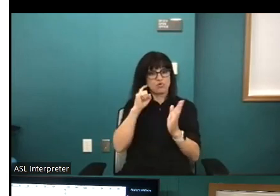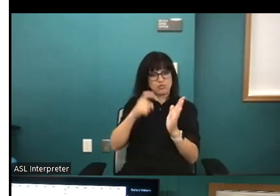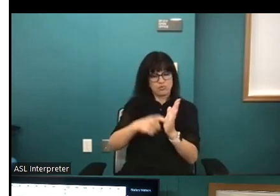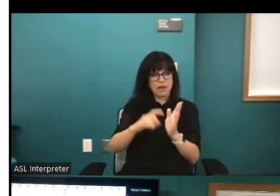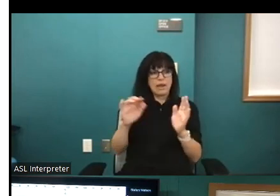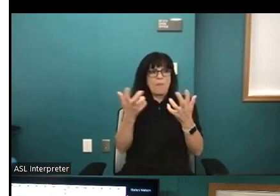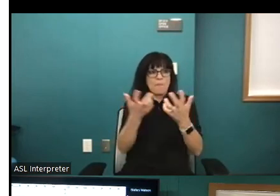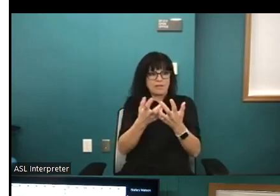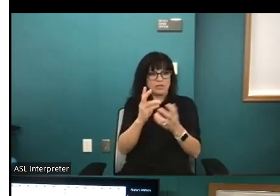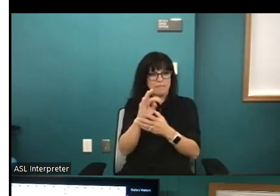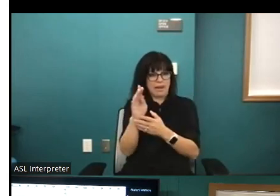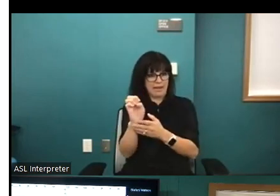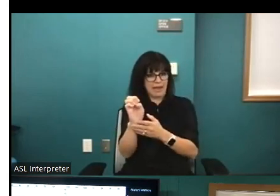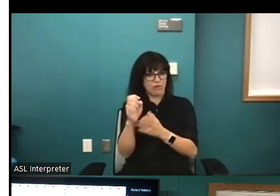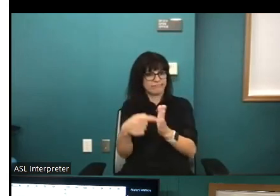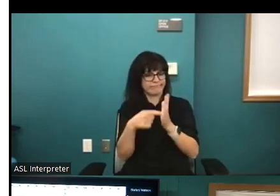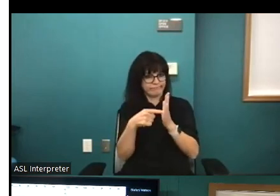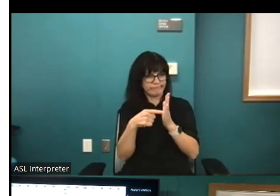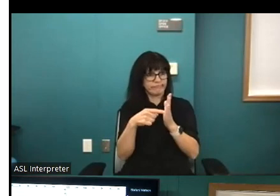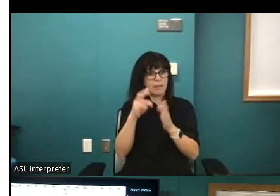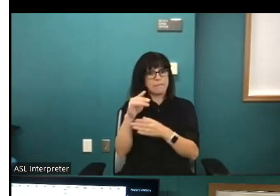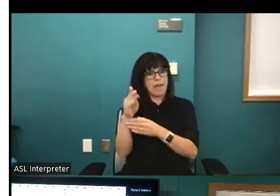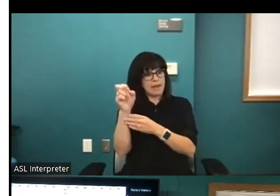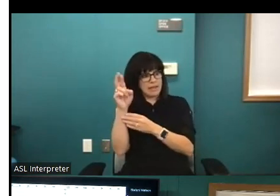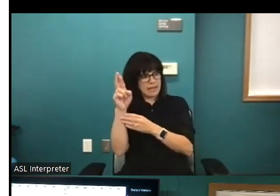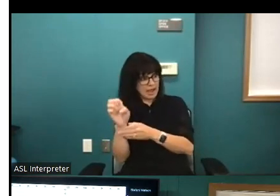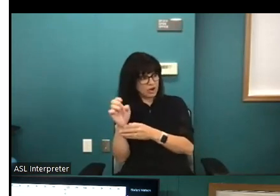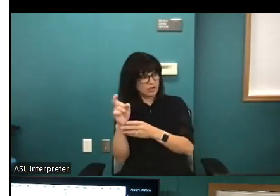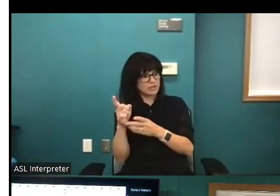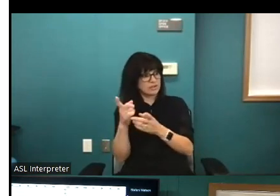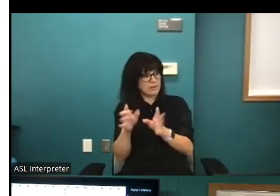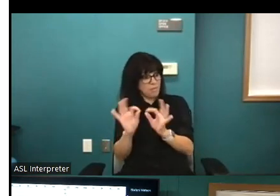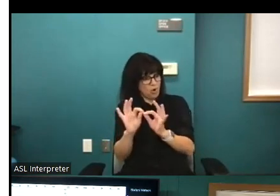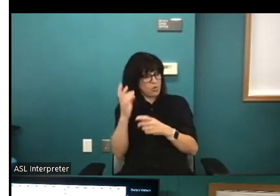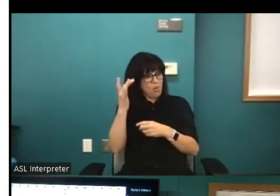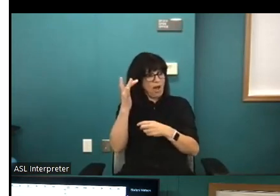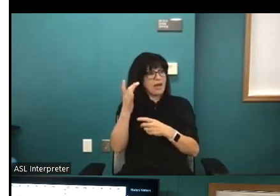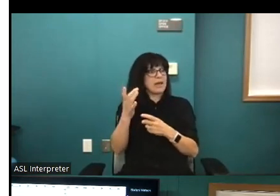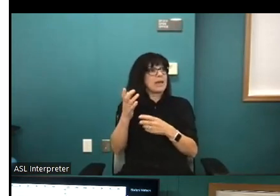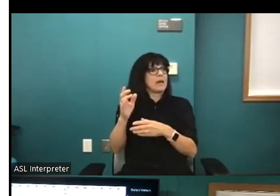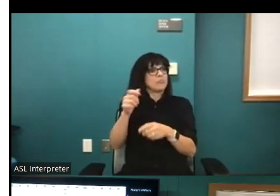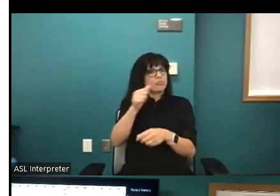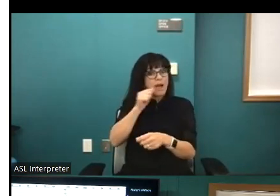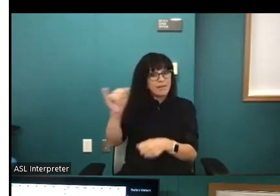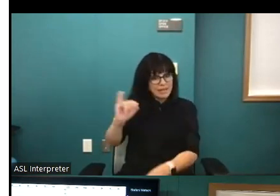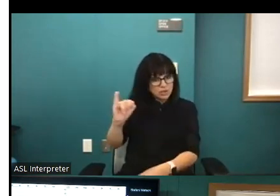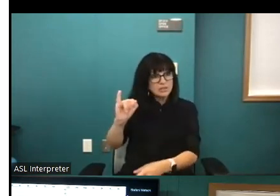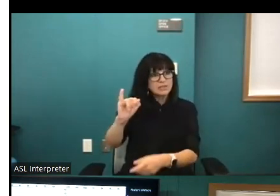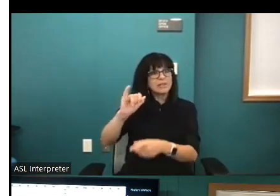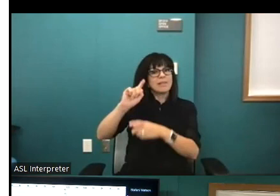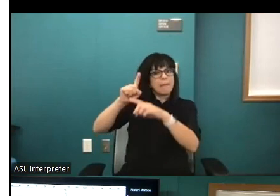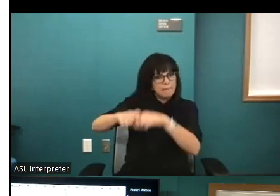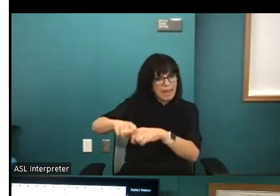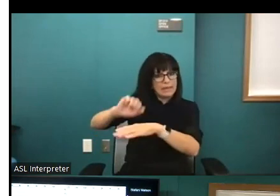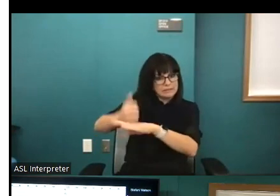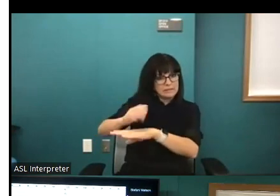Medicare criteria. And the reason Medicare criteria is so important is because a lot of private insurances base off of Medicare criteria, so that's important to